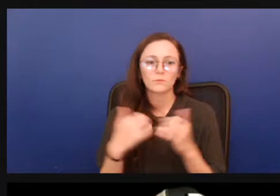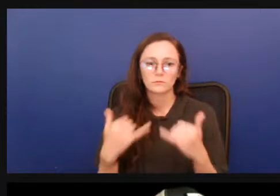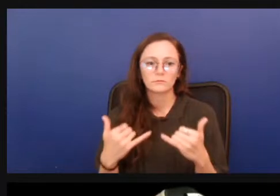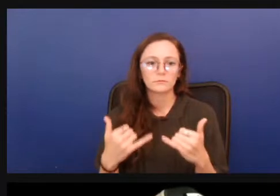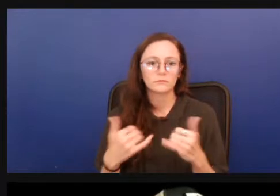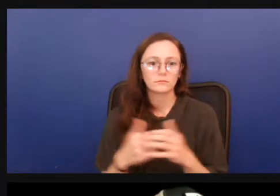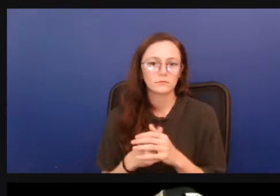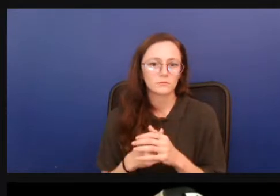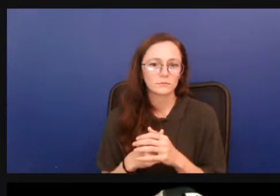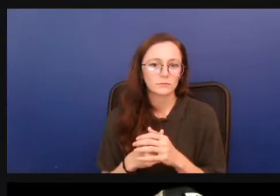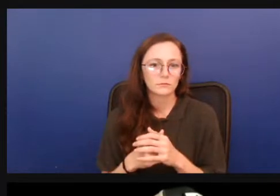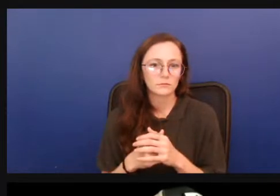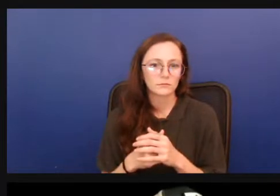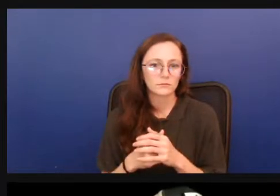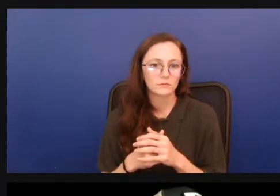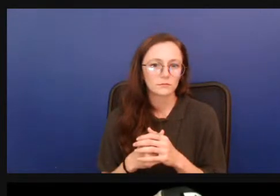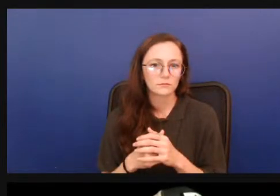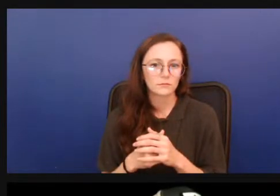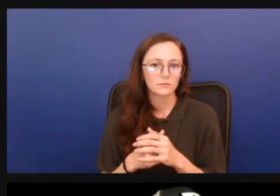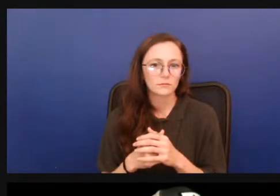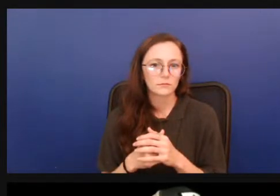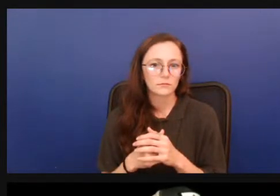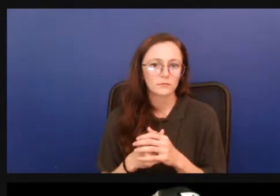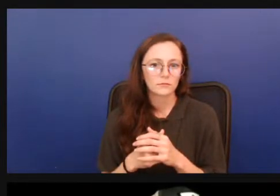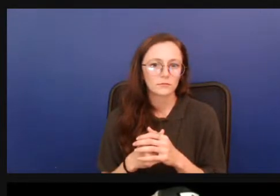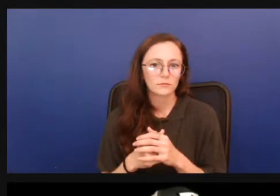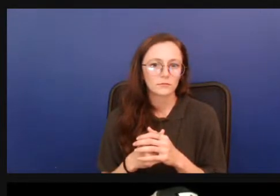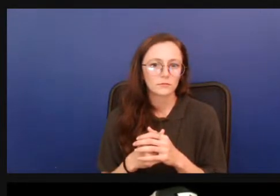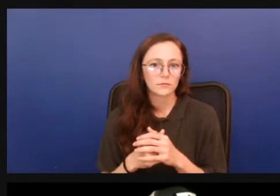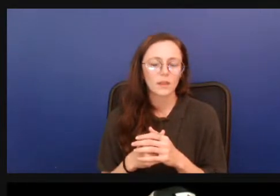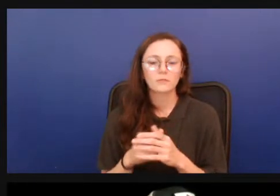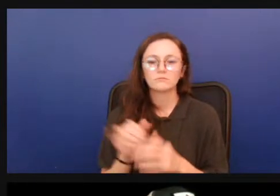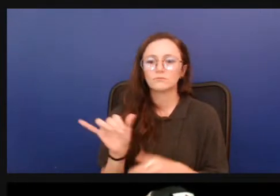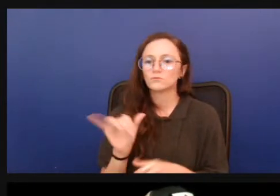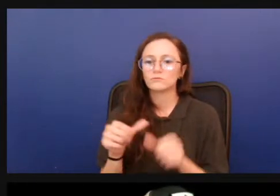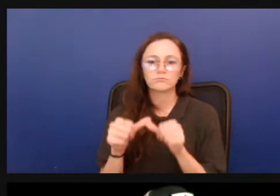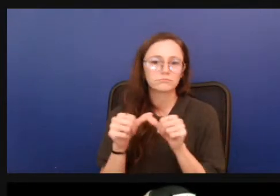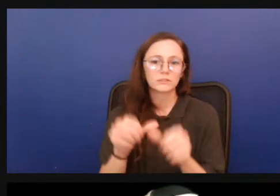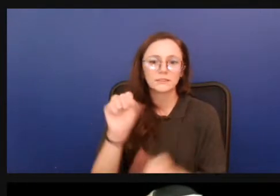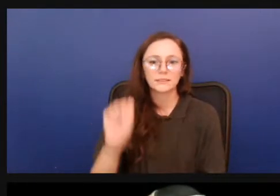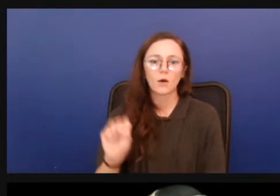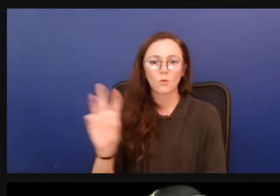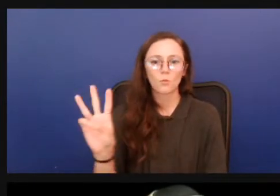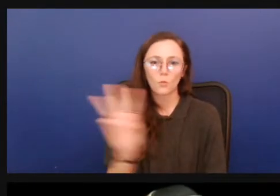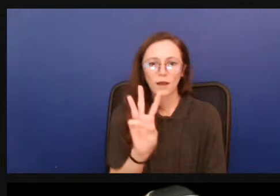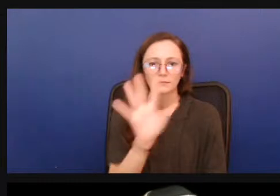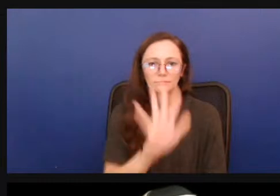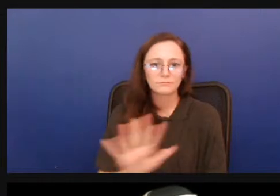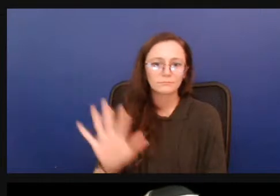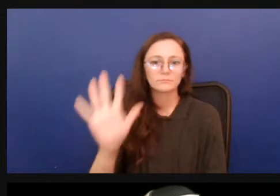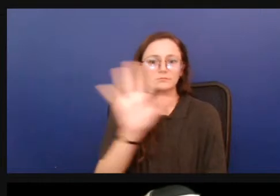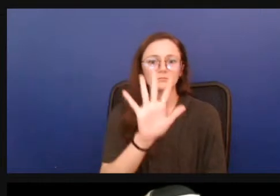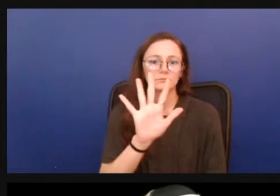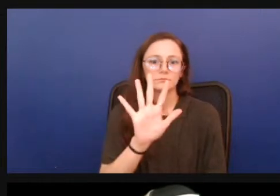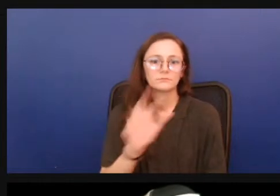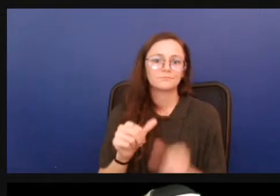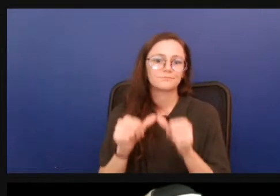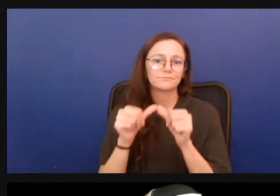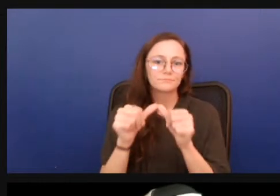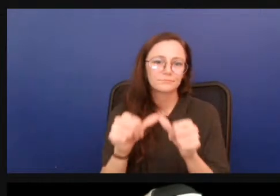there's no tilt meter and still causing those further southwest earthquakes that are being observed.